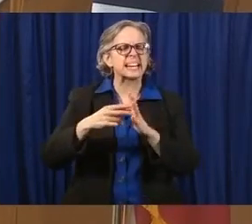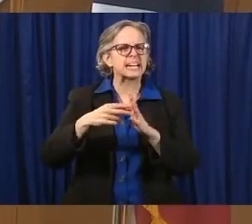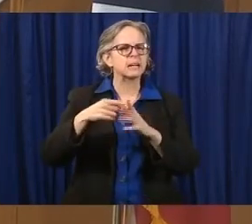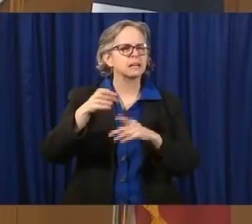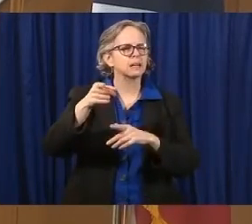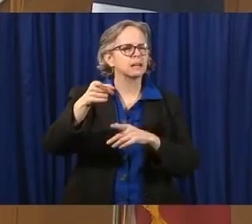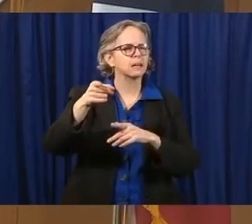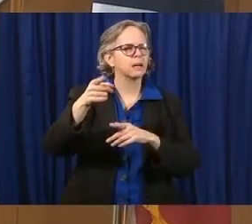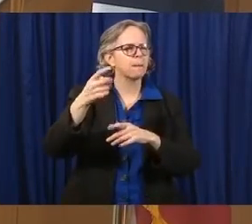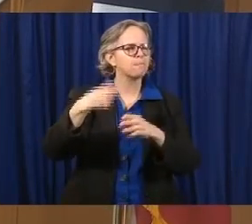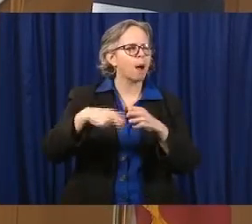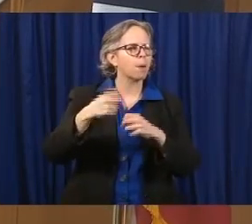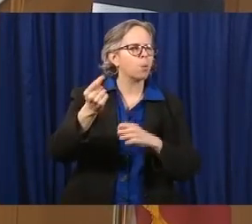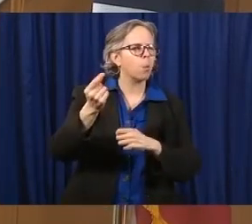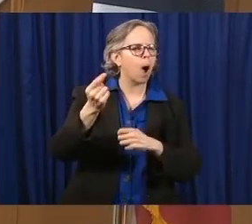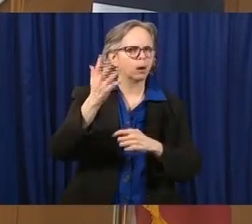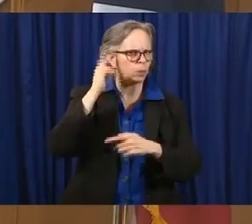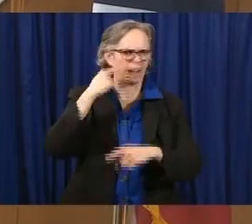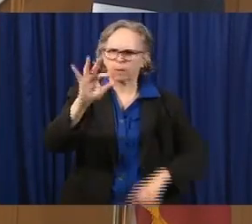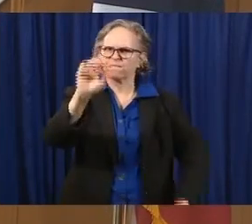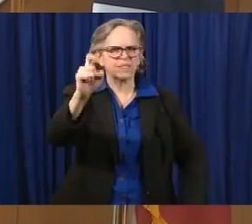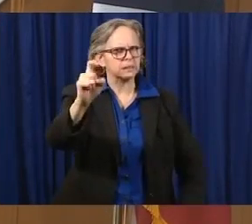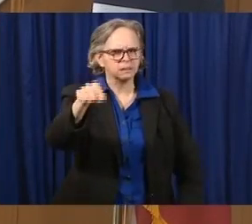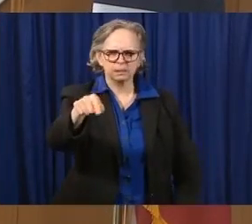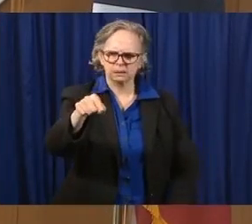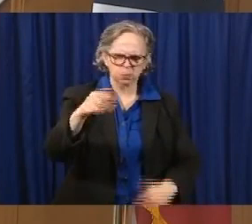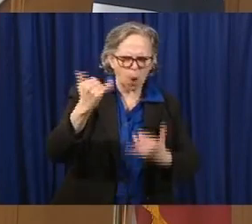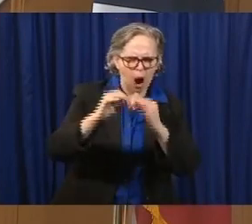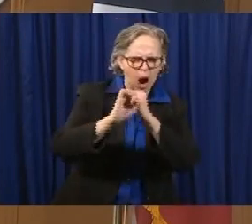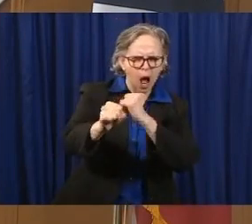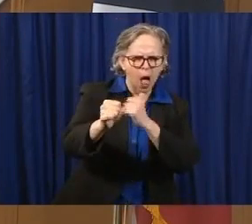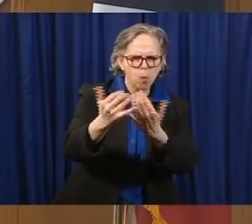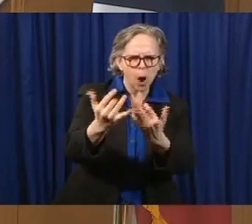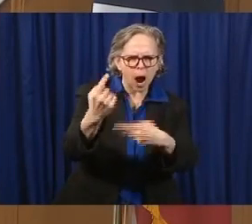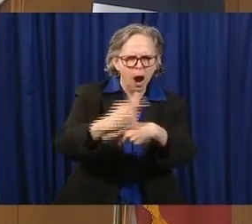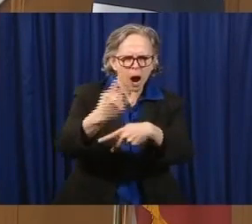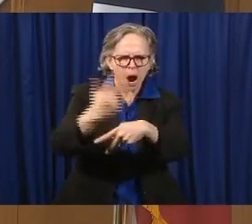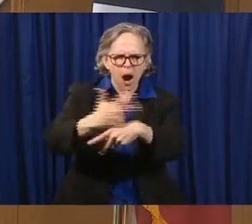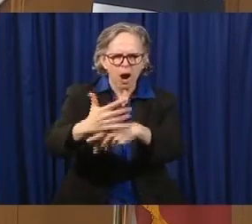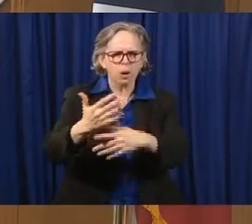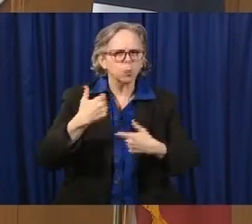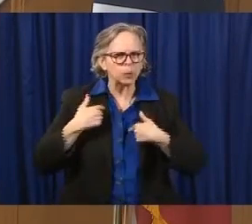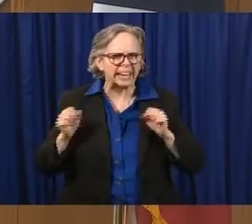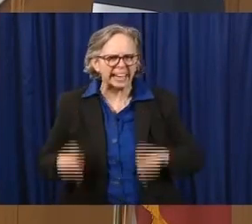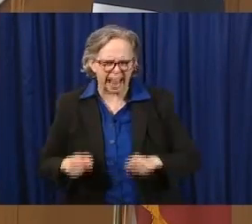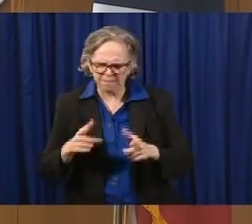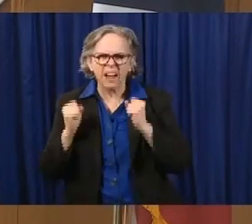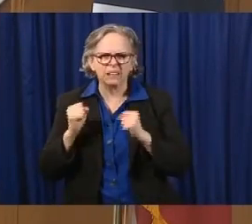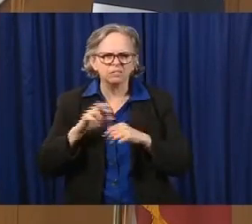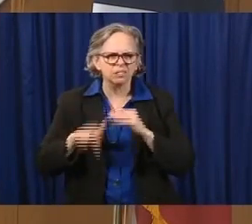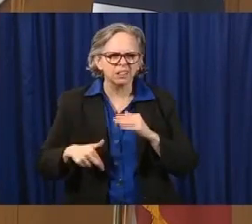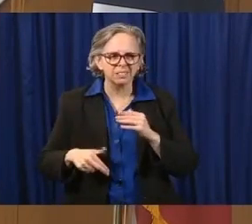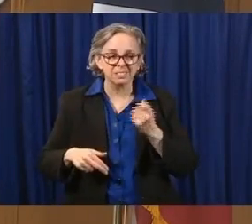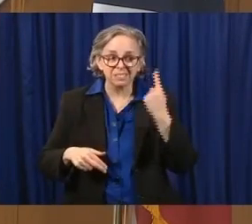to fix. We have capacity. We have 6 different